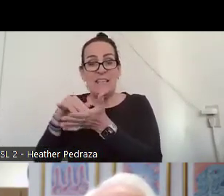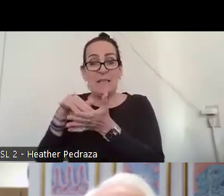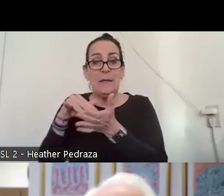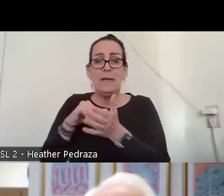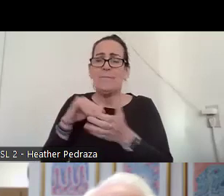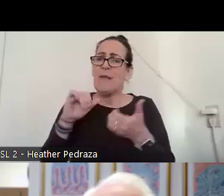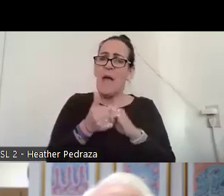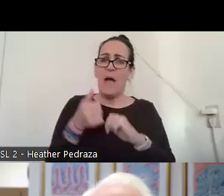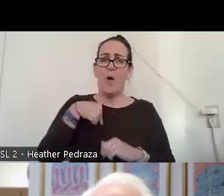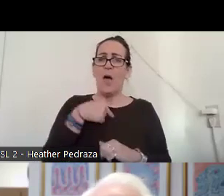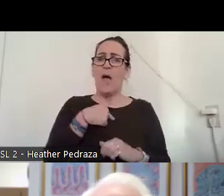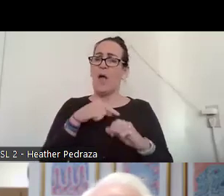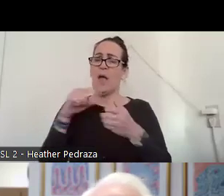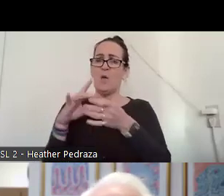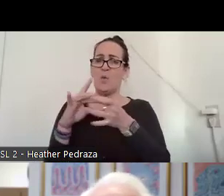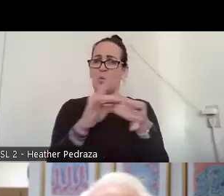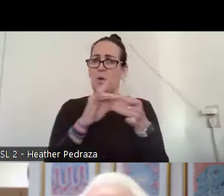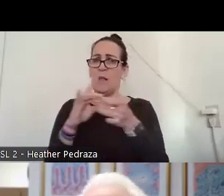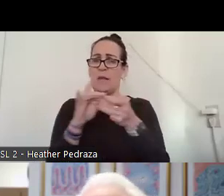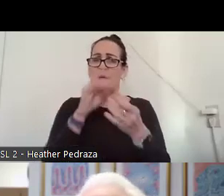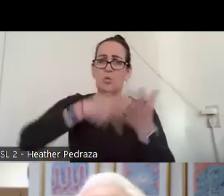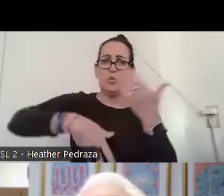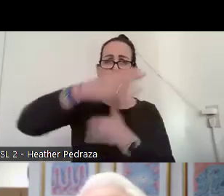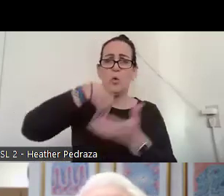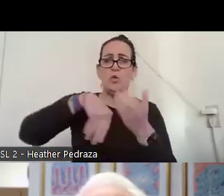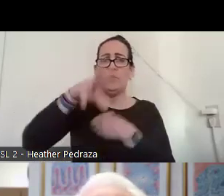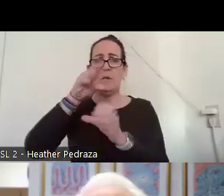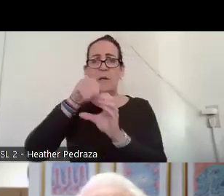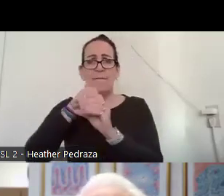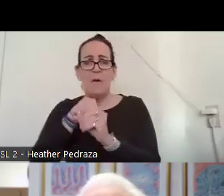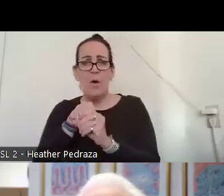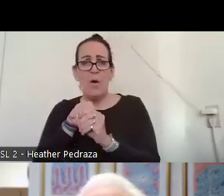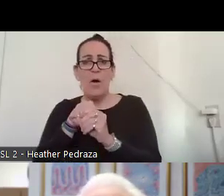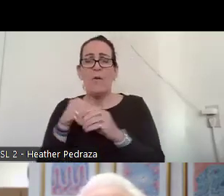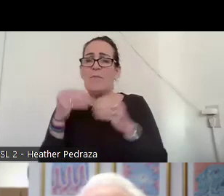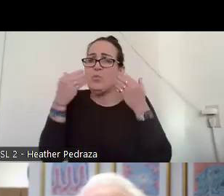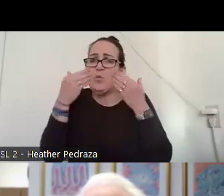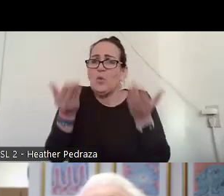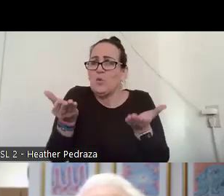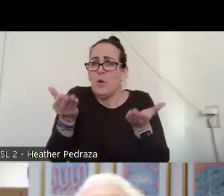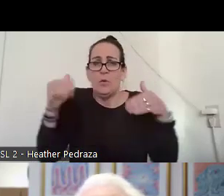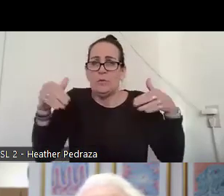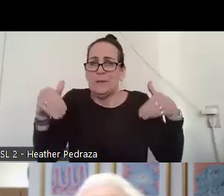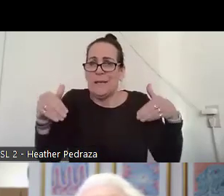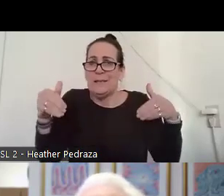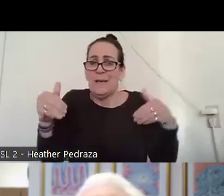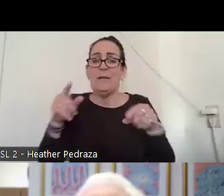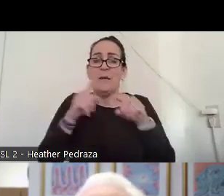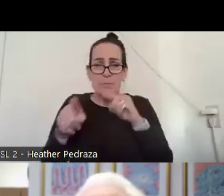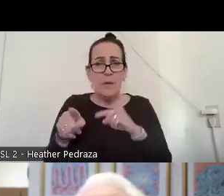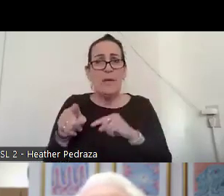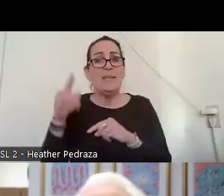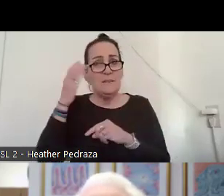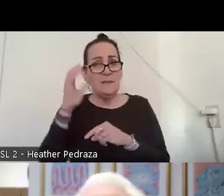relate social engagement to these markers of disease? I don't think we know yet, but it's almost certainly true, Jerry,